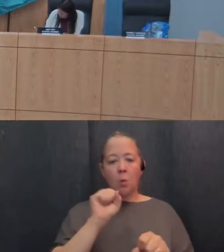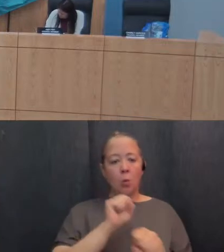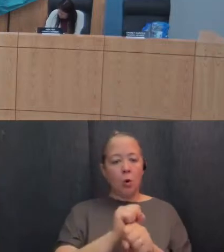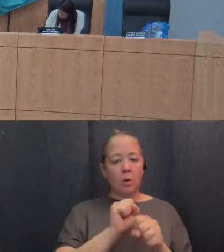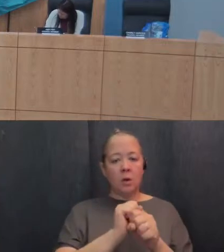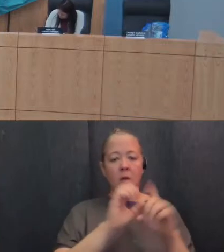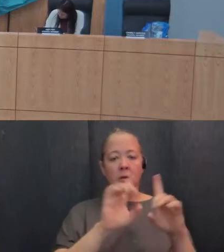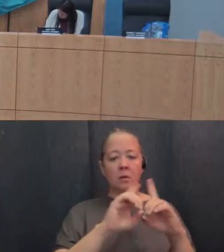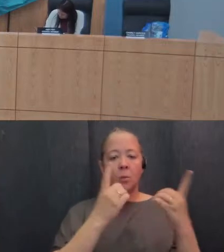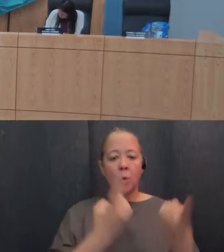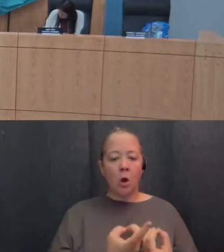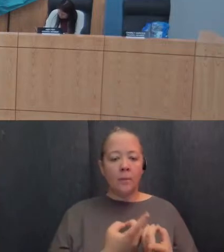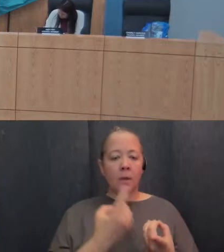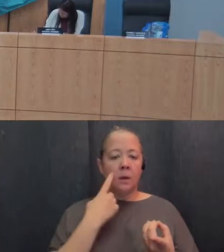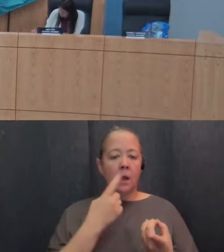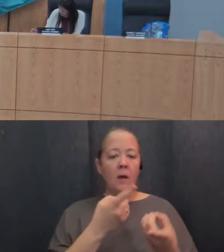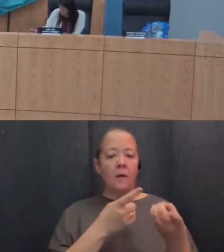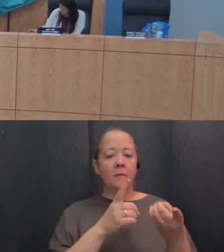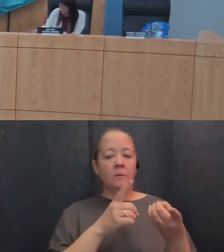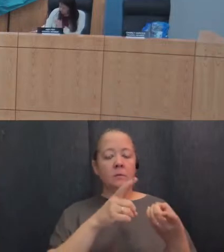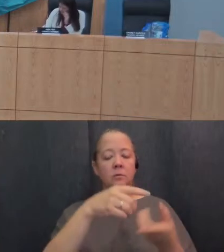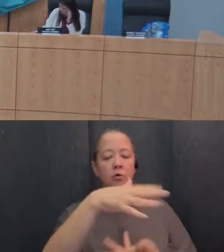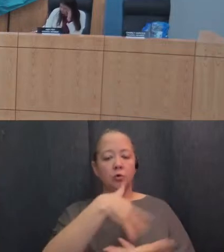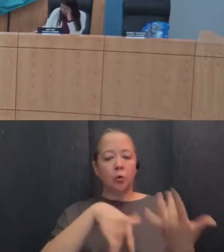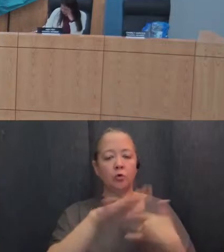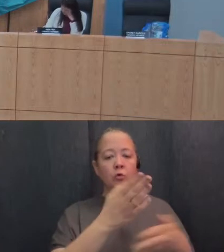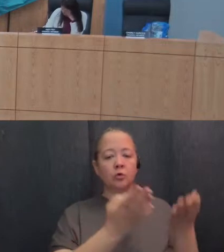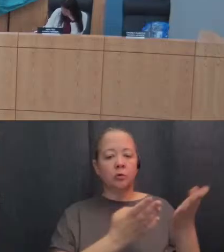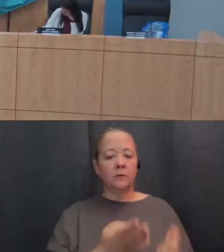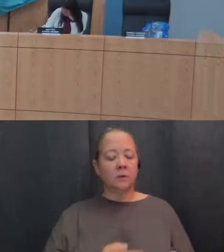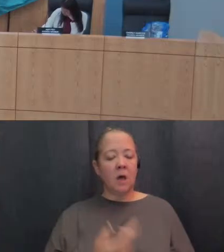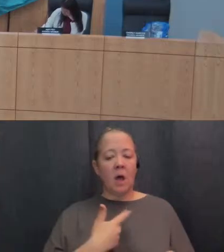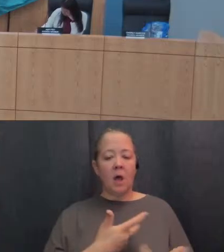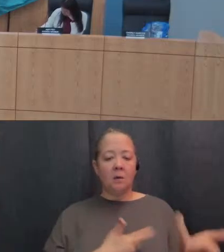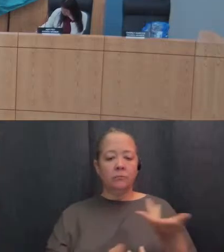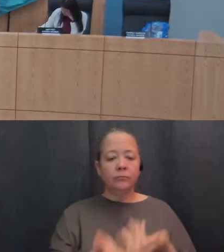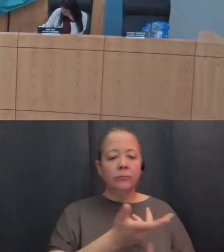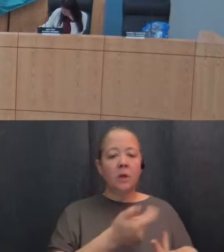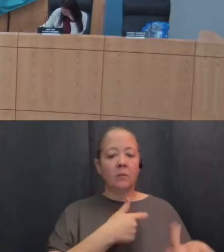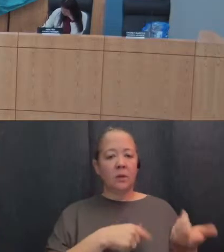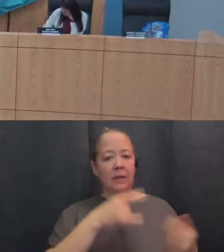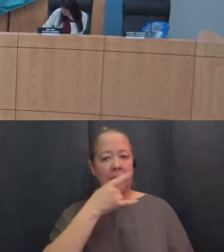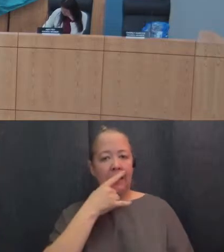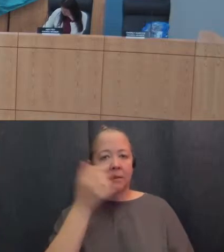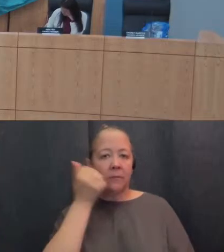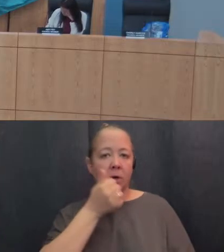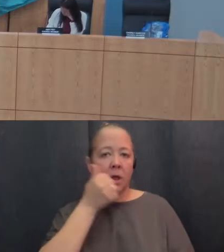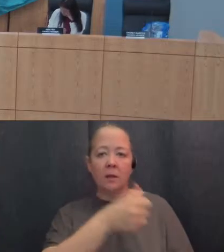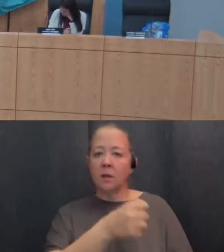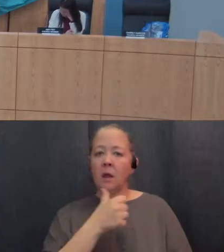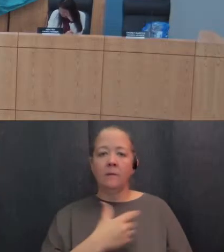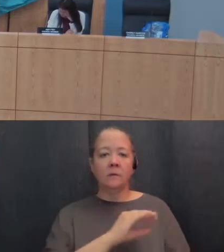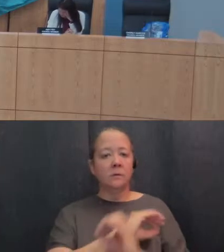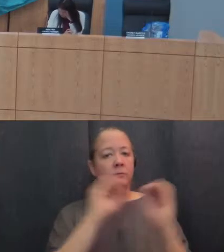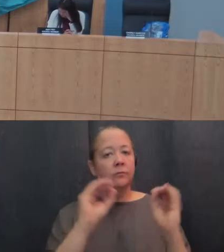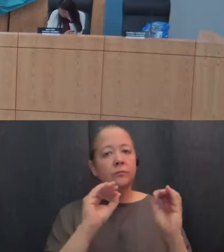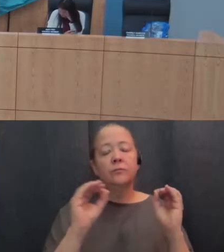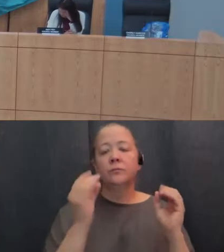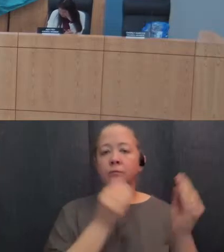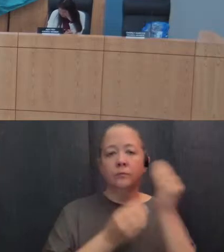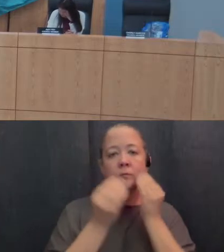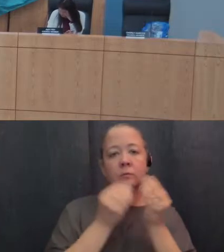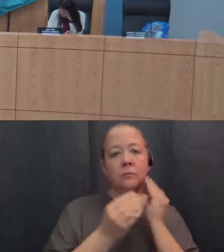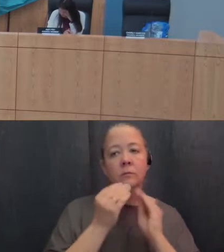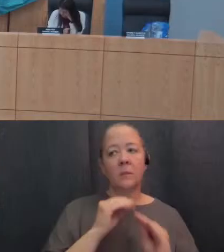for Prince George's County, where I deal with kids every day do not have a meal to eat. Their parents are coming to me to ask